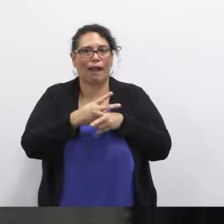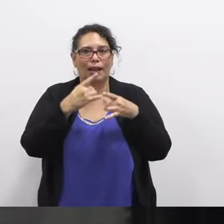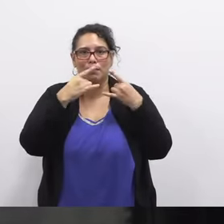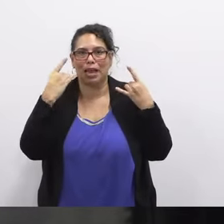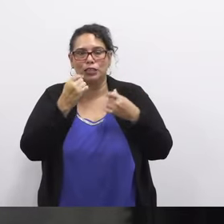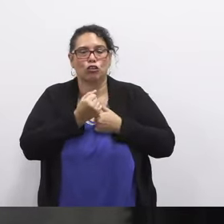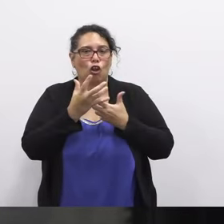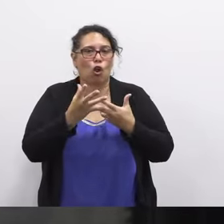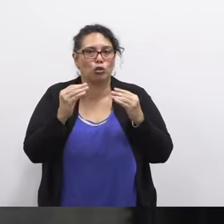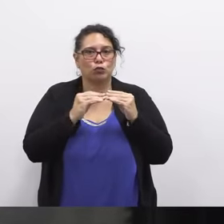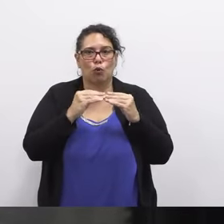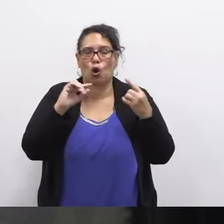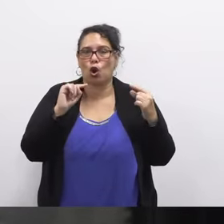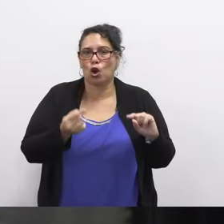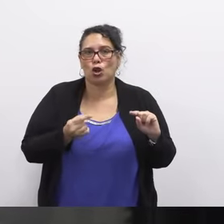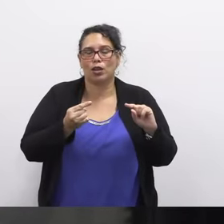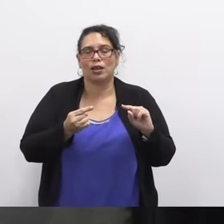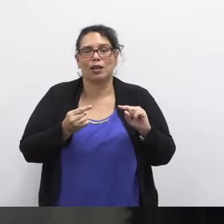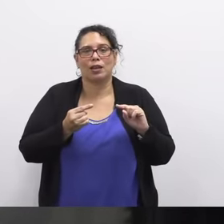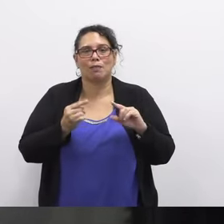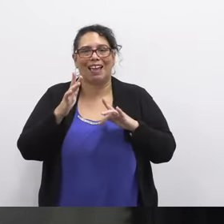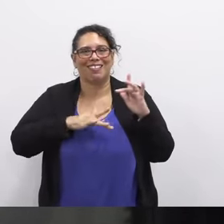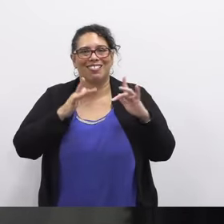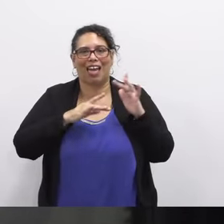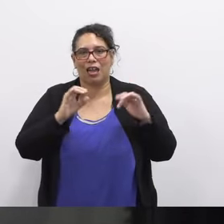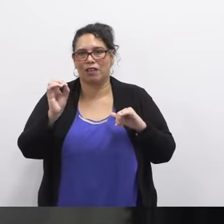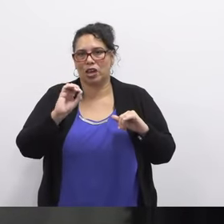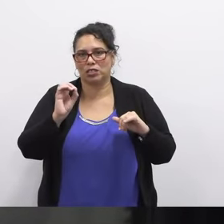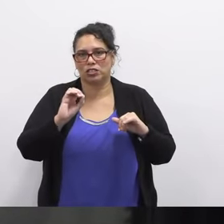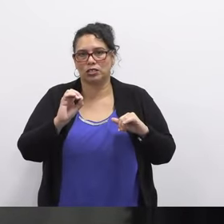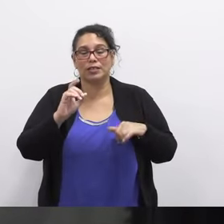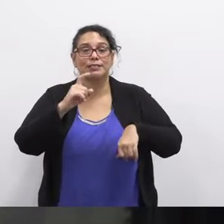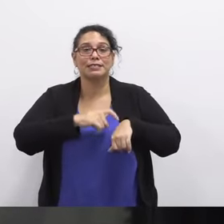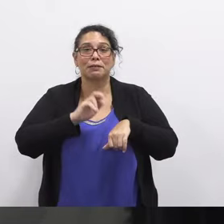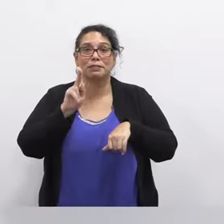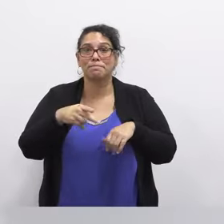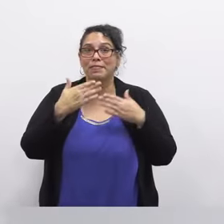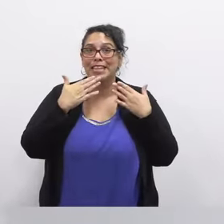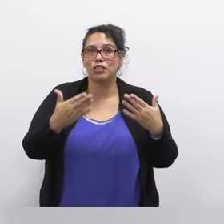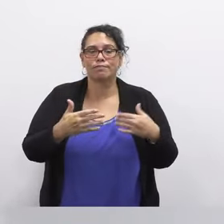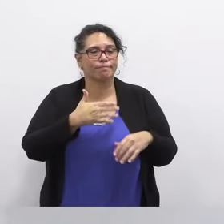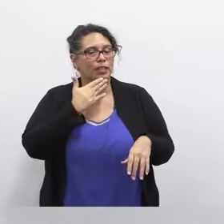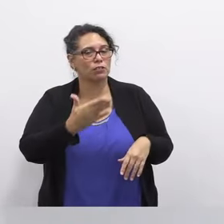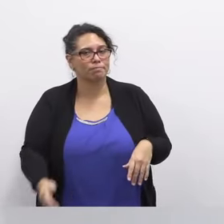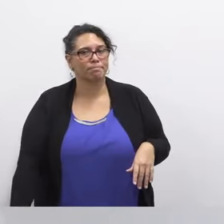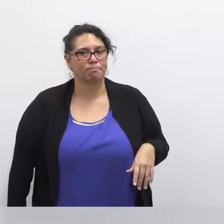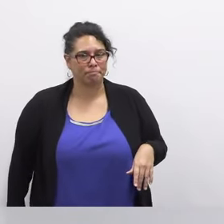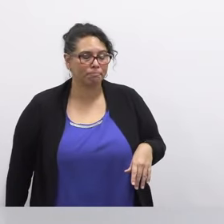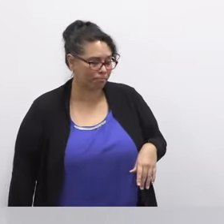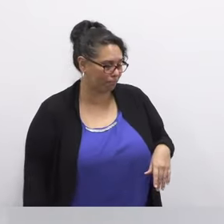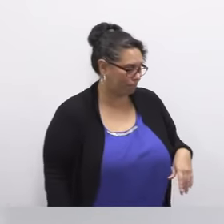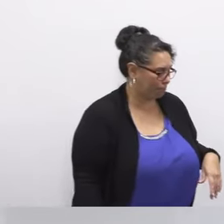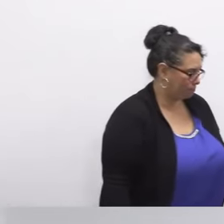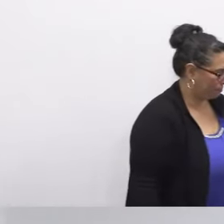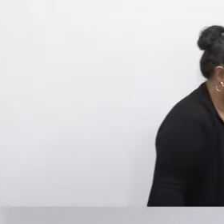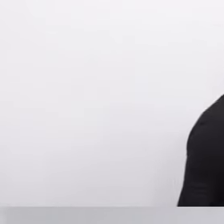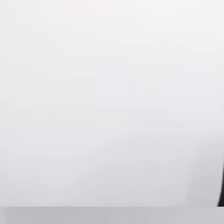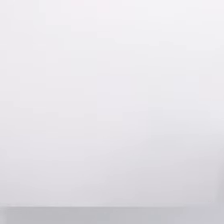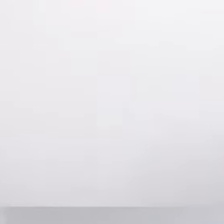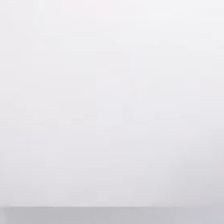cause more harm by lack of oxygen. Thank you. Your yep, time is up. Thank you.